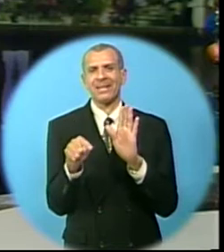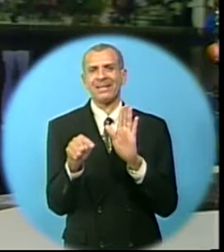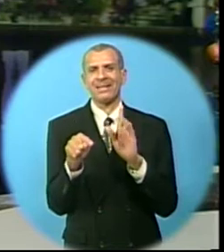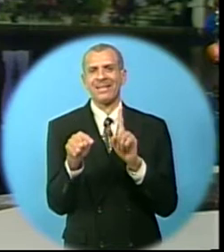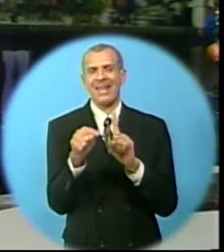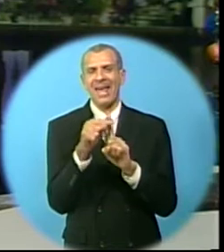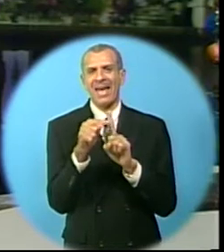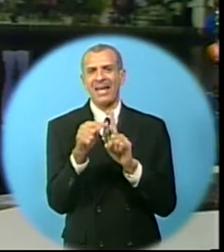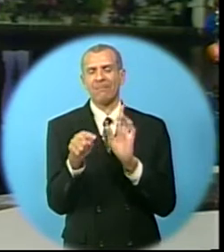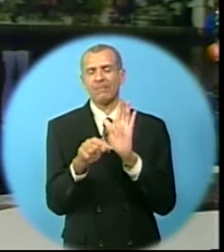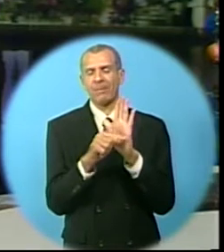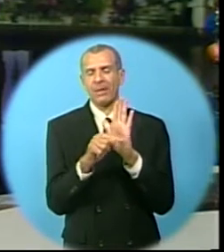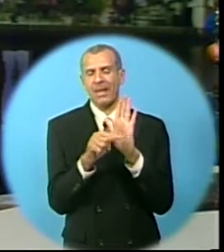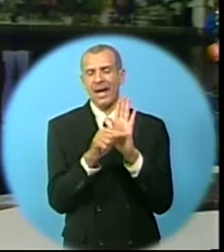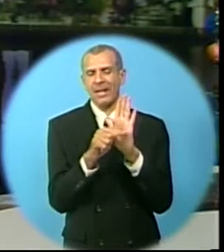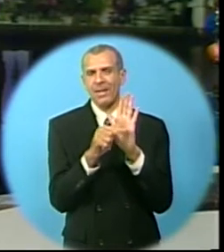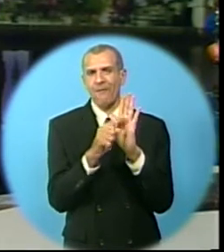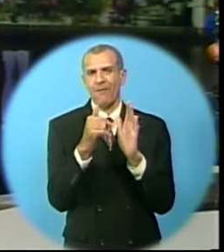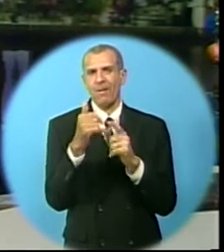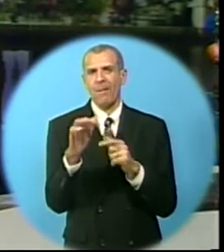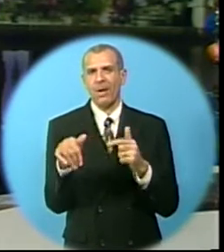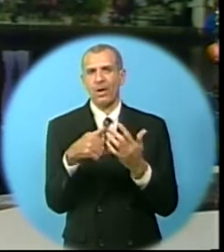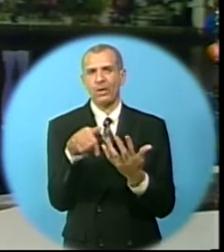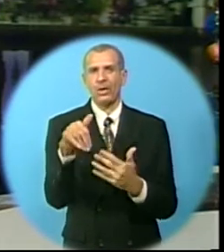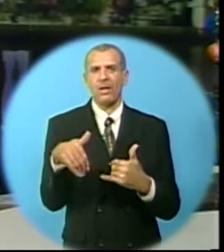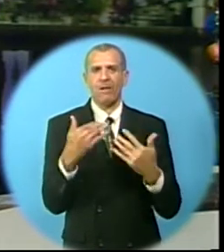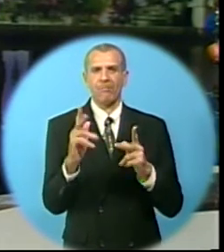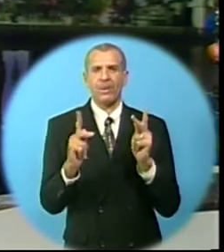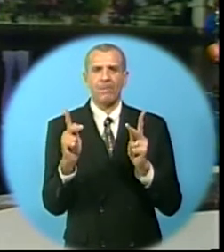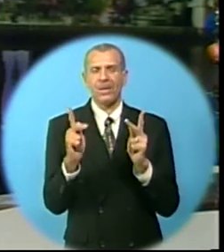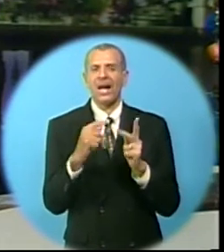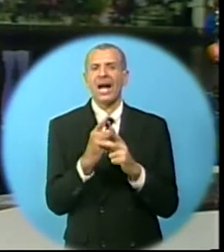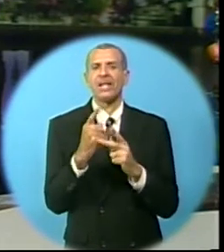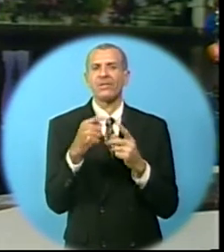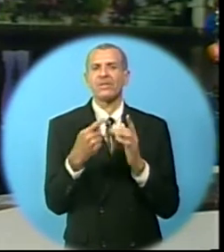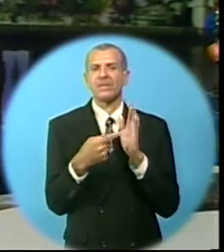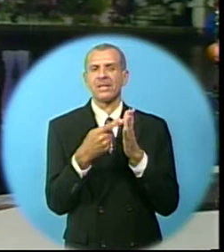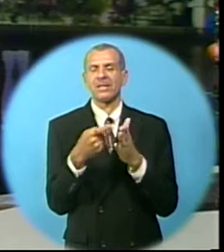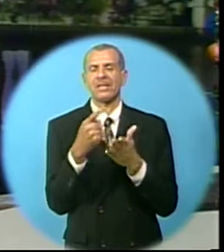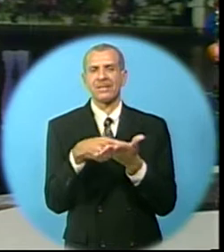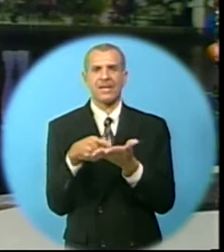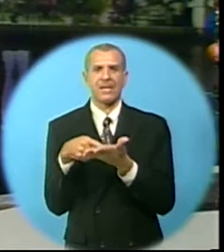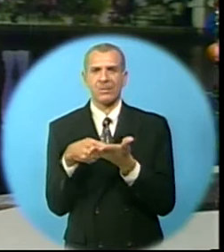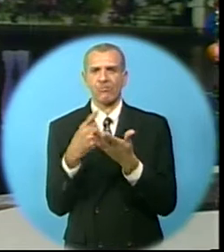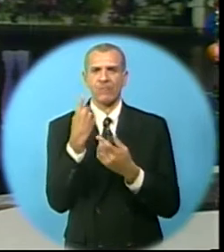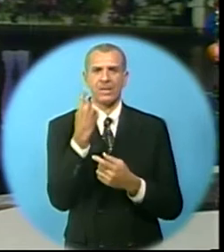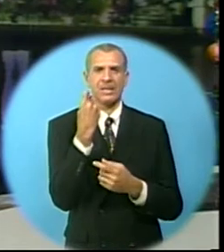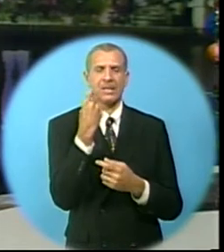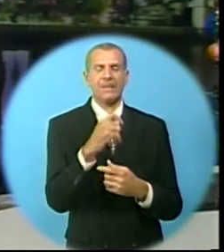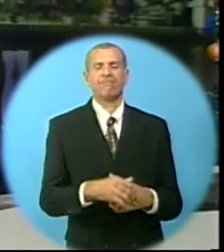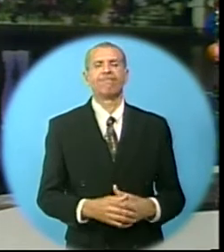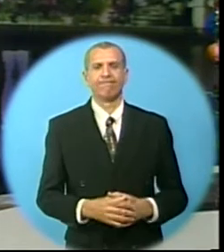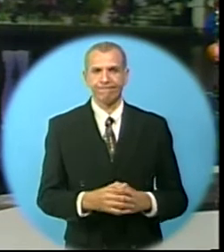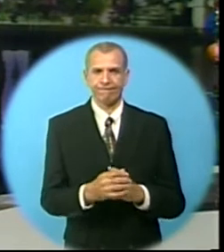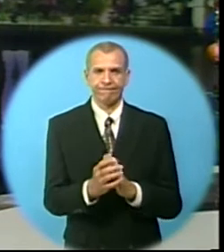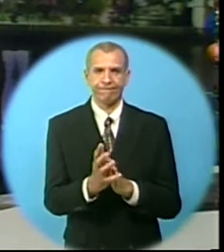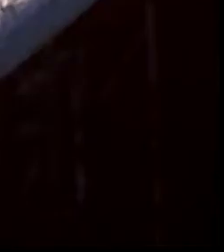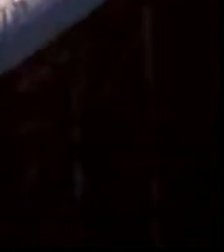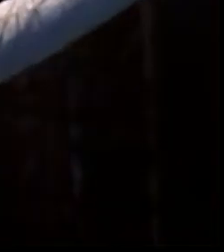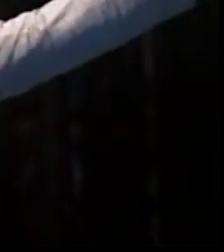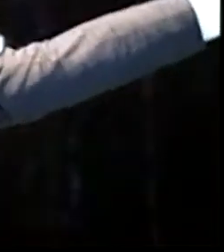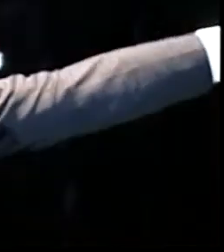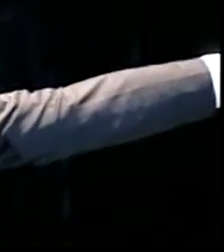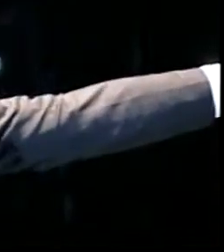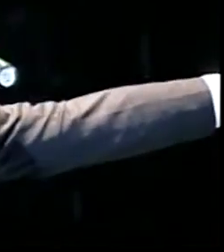among the youth. The topic was raised with some of the artists at the recent Hennessy Artistry Show. Sean Farrell tells us more.